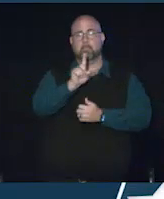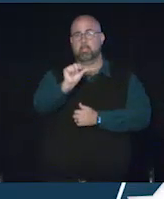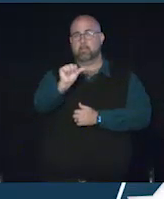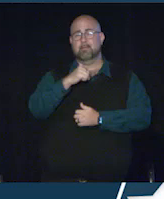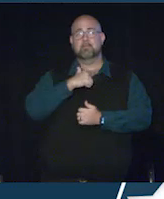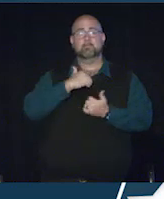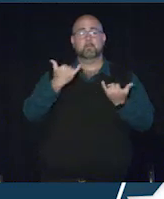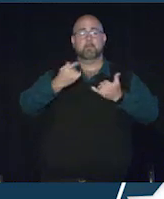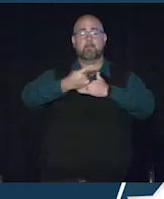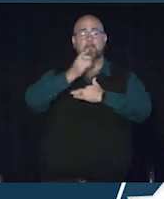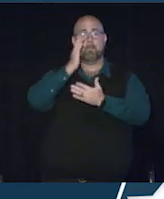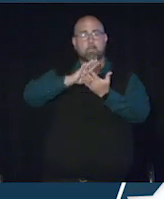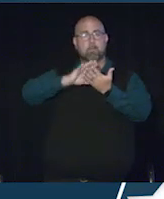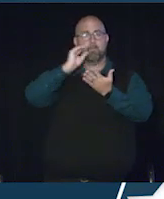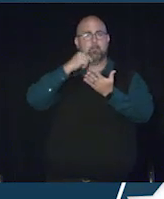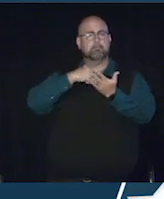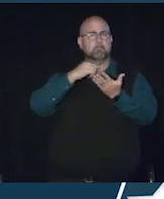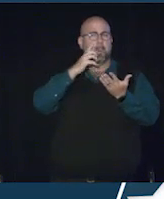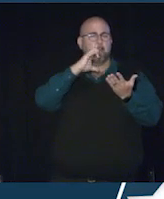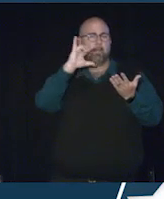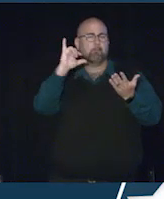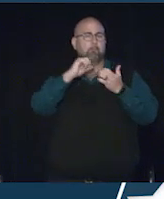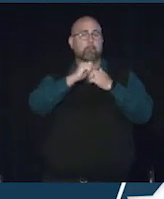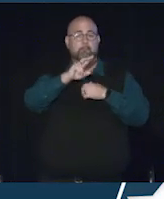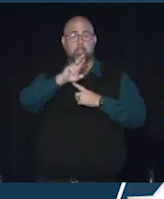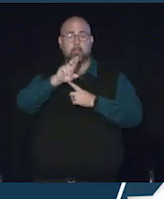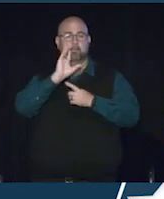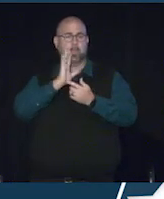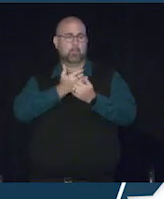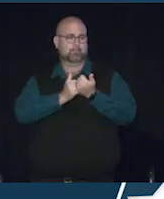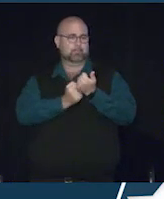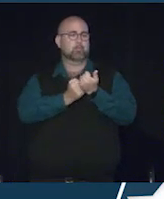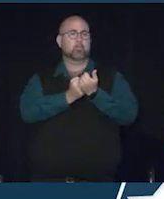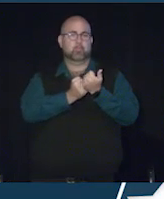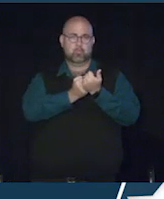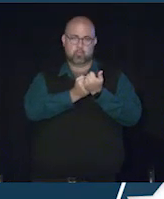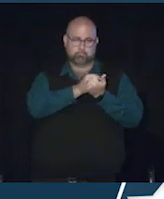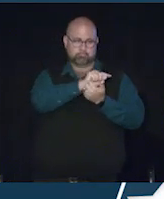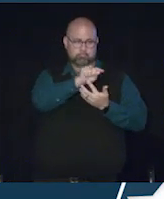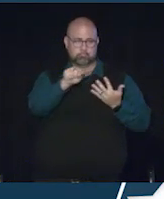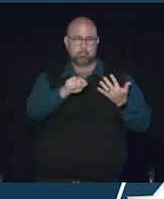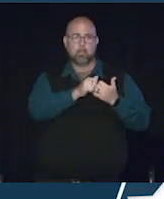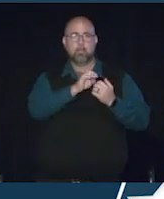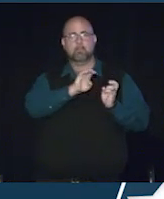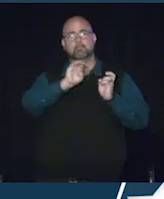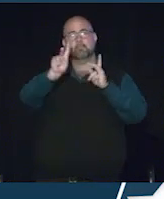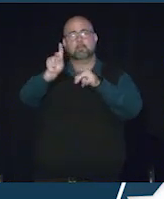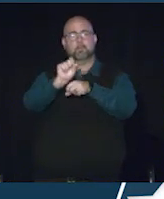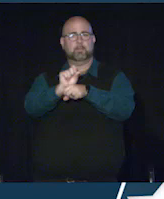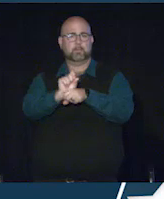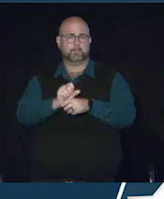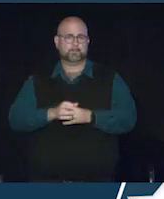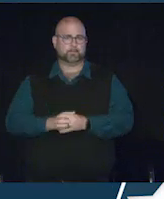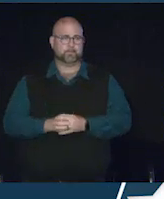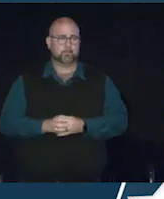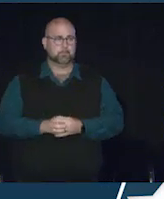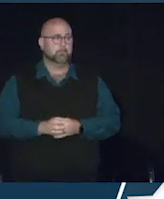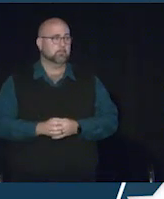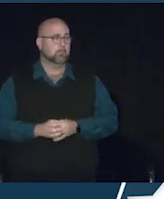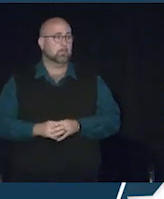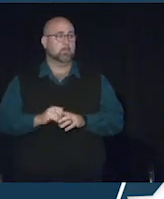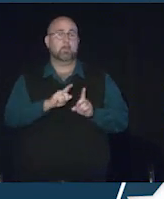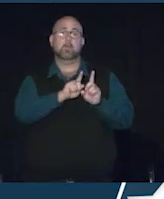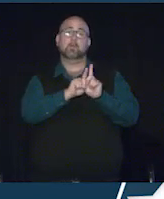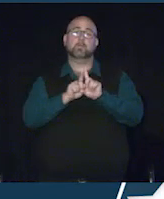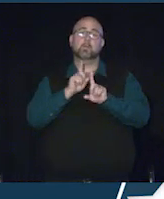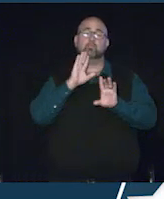Today you're going to learn what it looks like and how VR supports participants in their return to the workforce. We're also going to